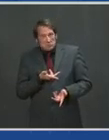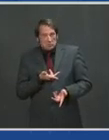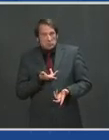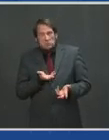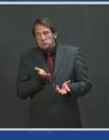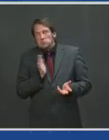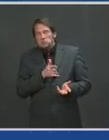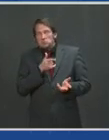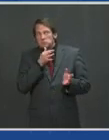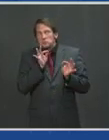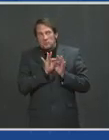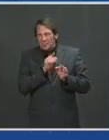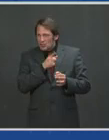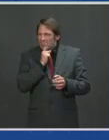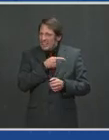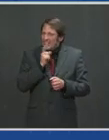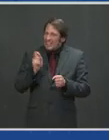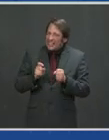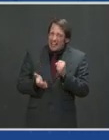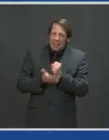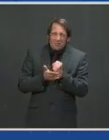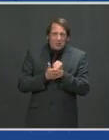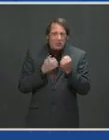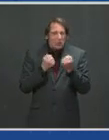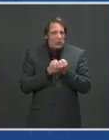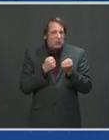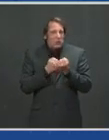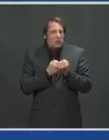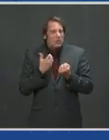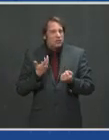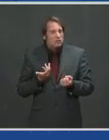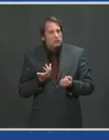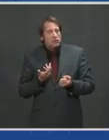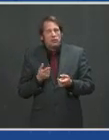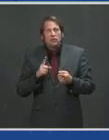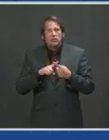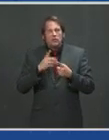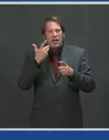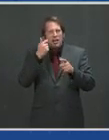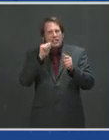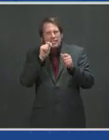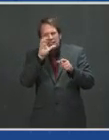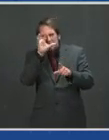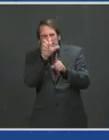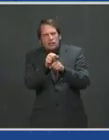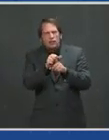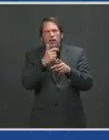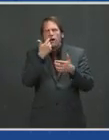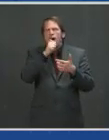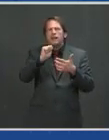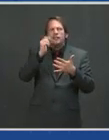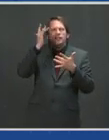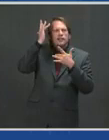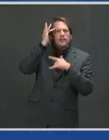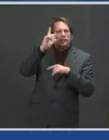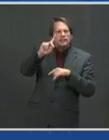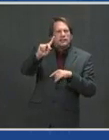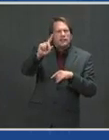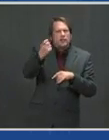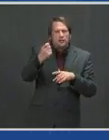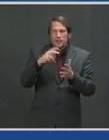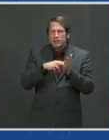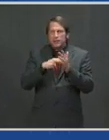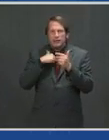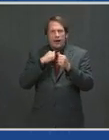could catch that cancer diagnosis quicker, with access to better roads, cleaner water, high-speed internet that delivers